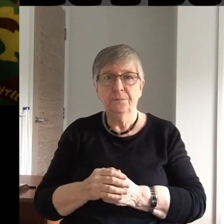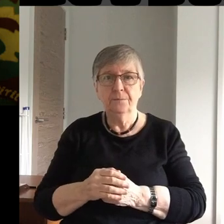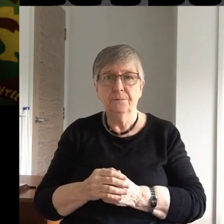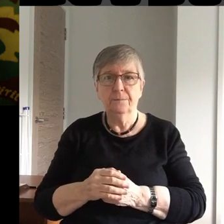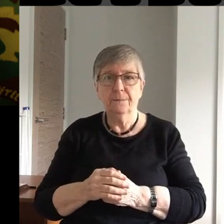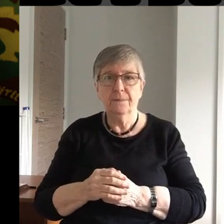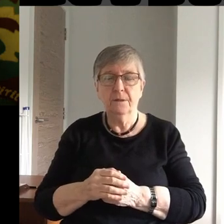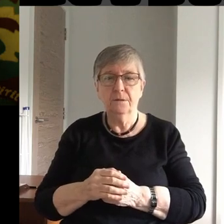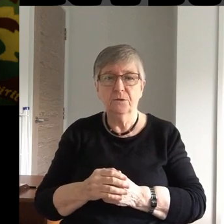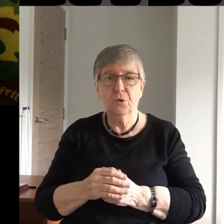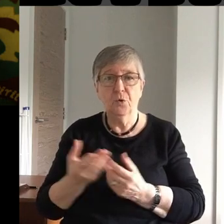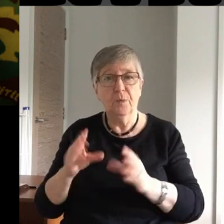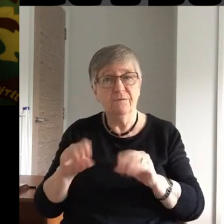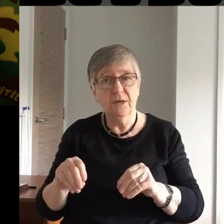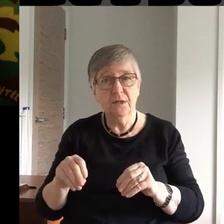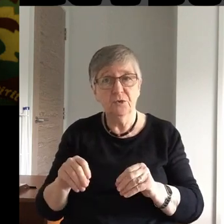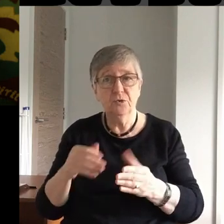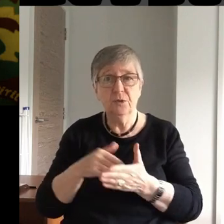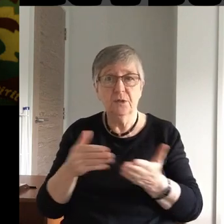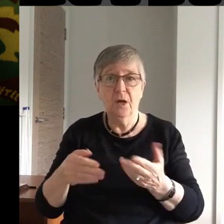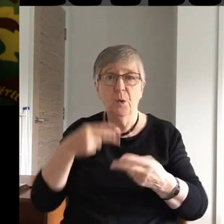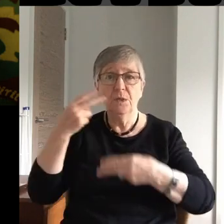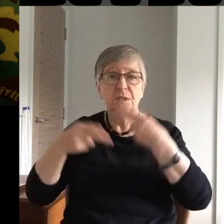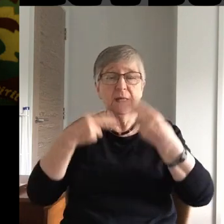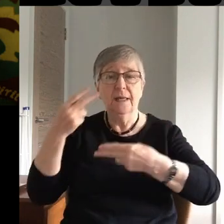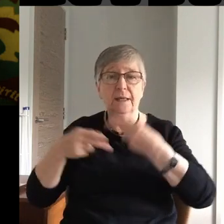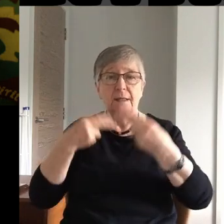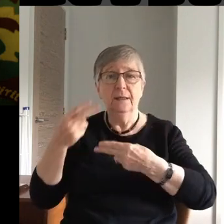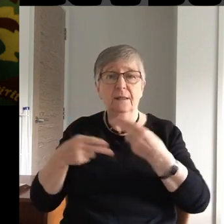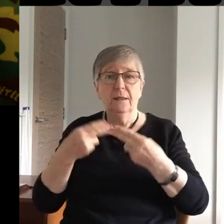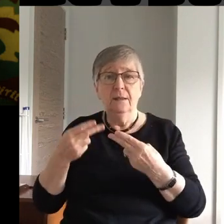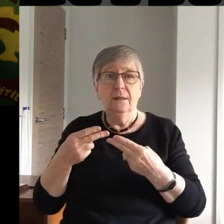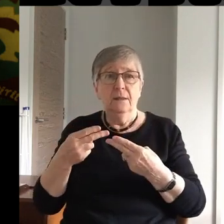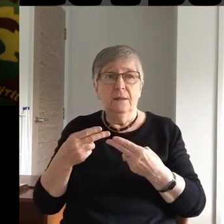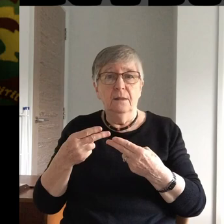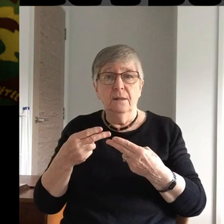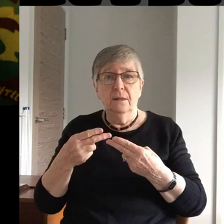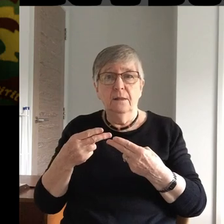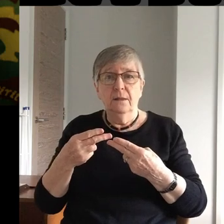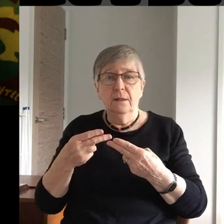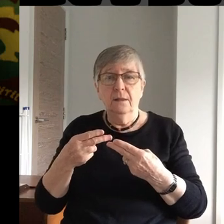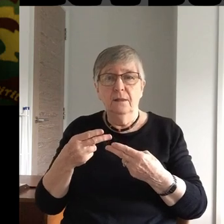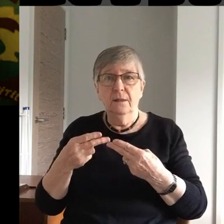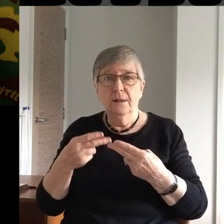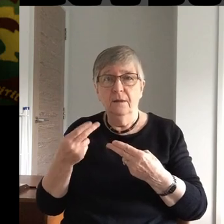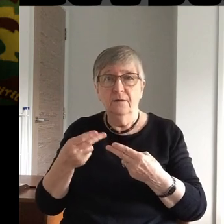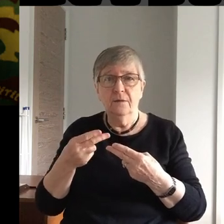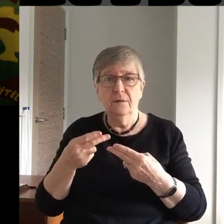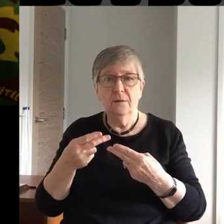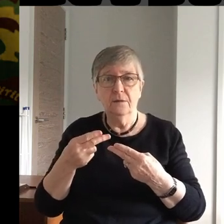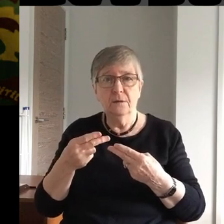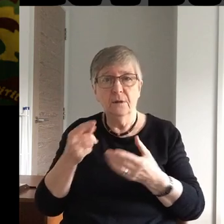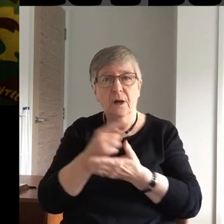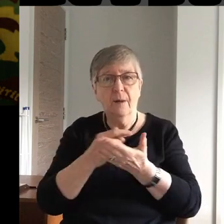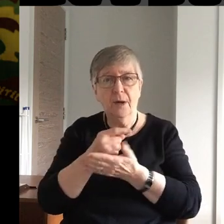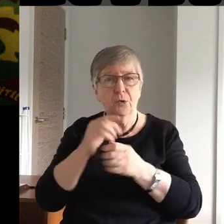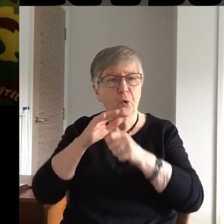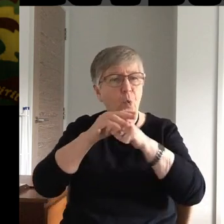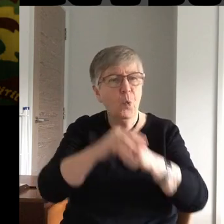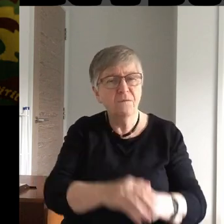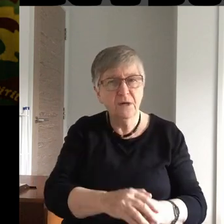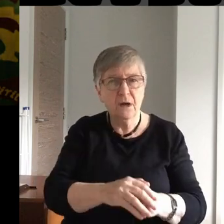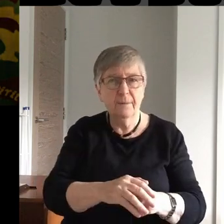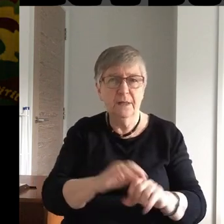So we conclude by singing a hymn of the overcoming, a hymn of